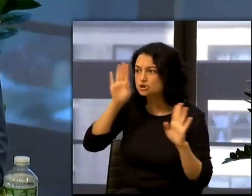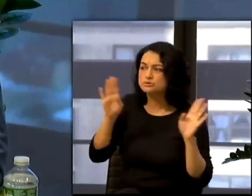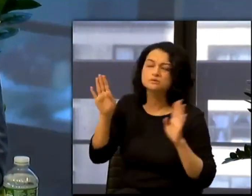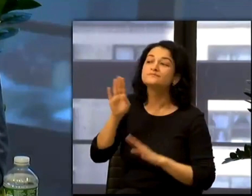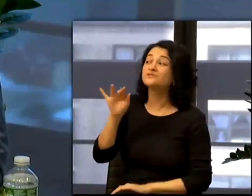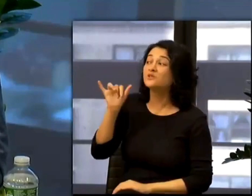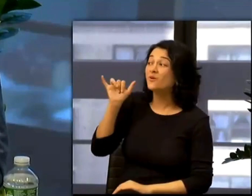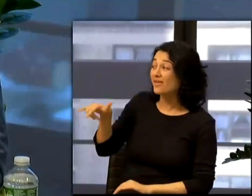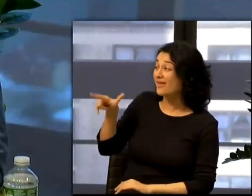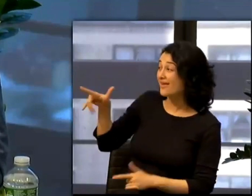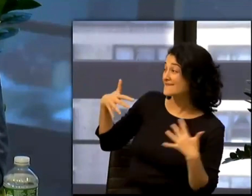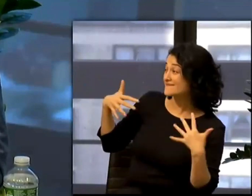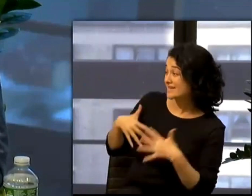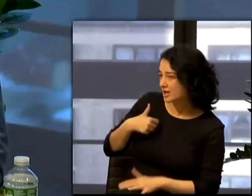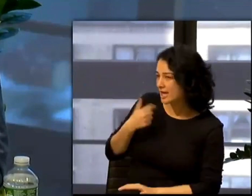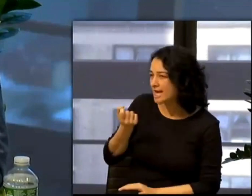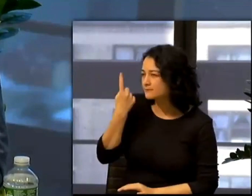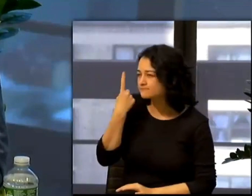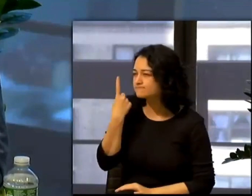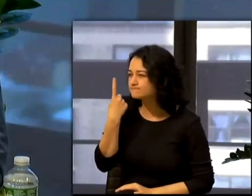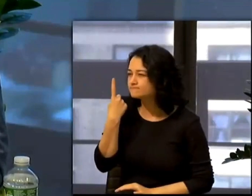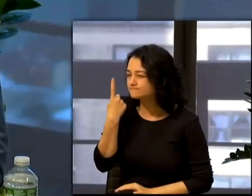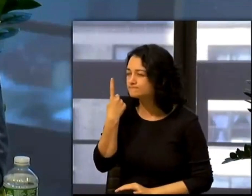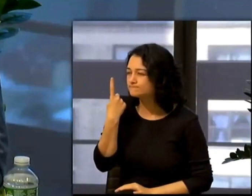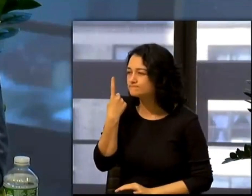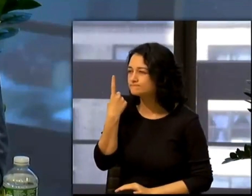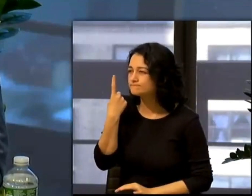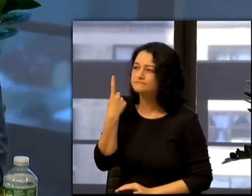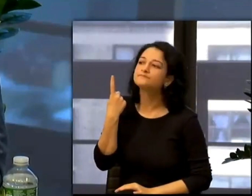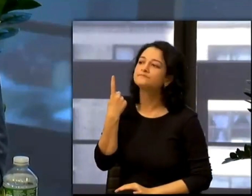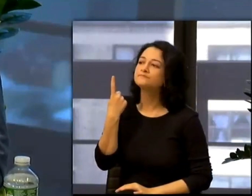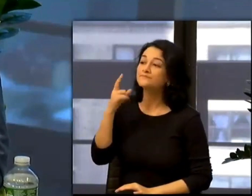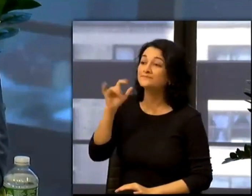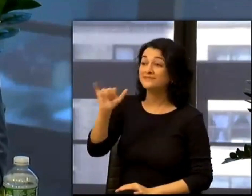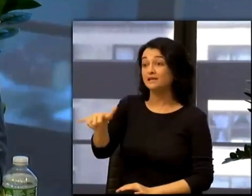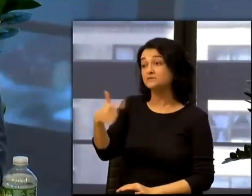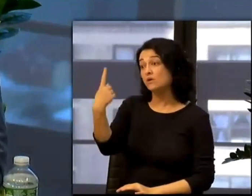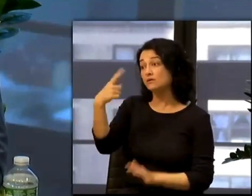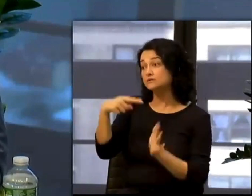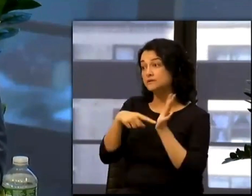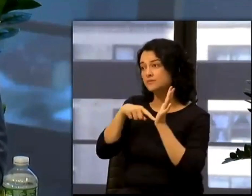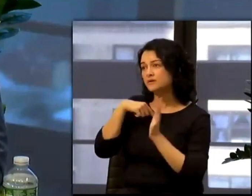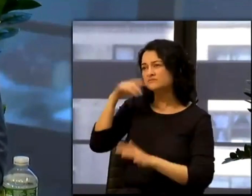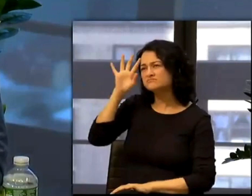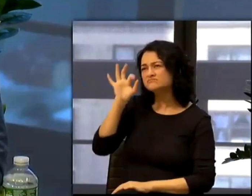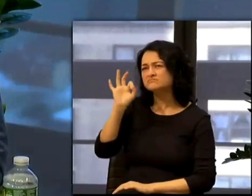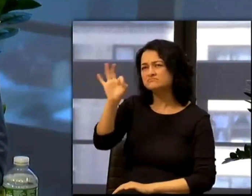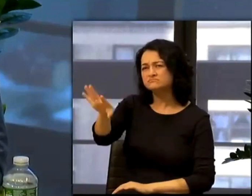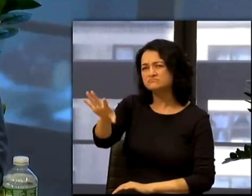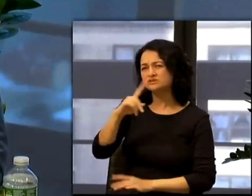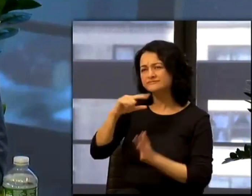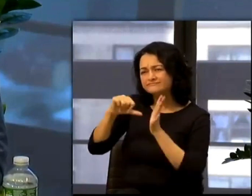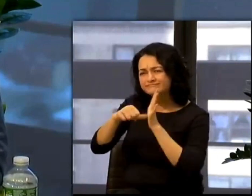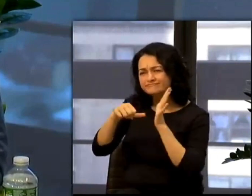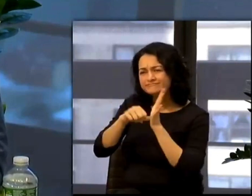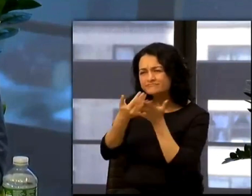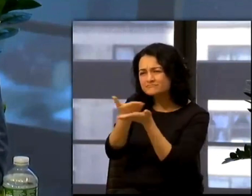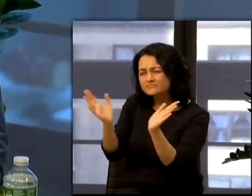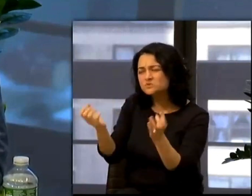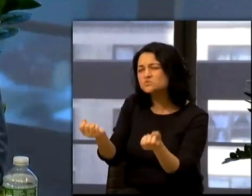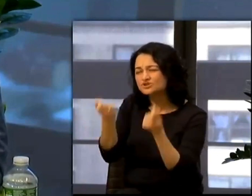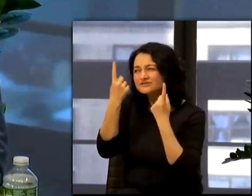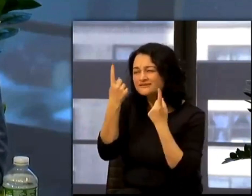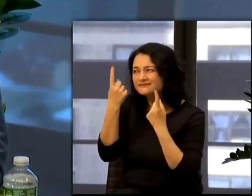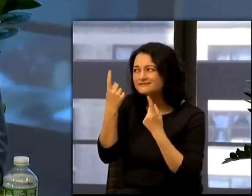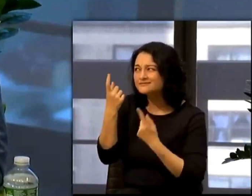example. Also wanted to highlight another example, which is the rationing of